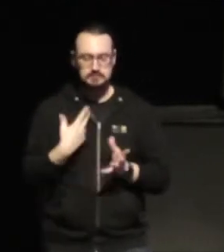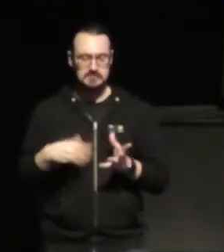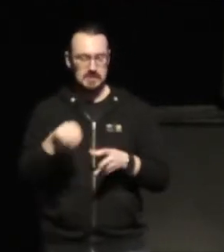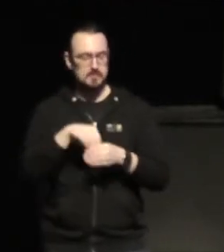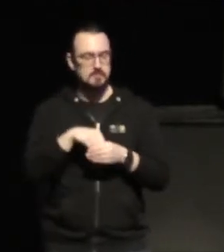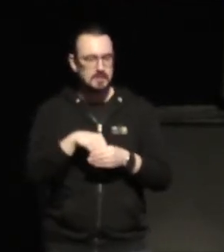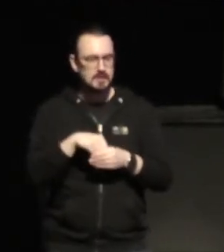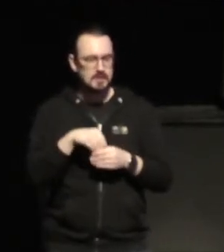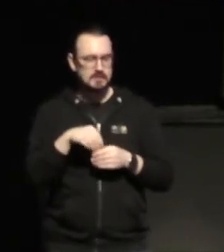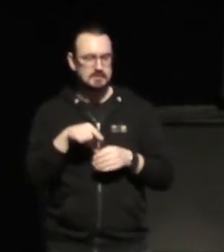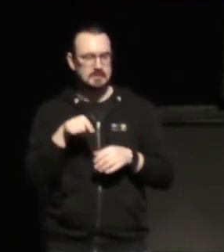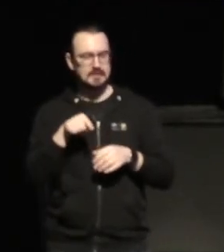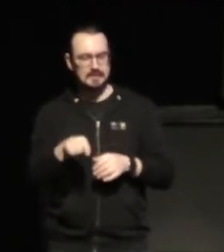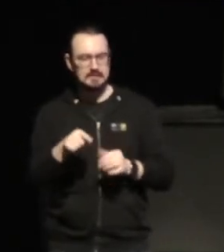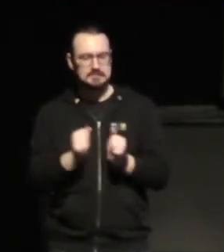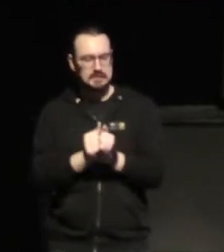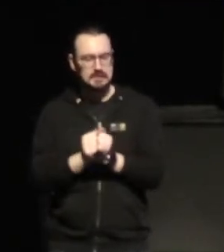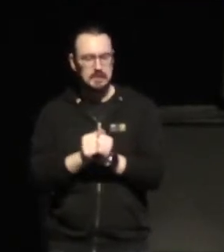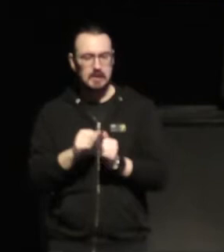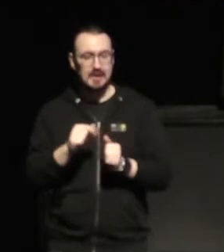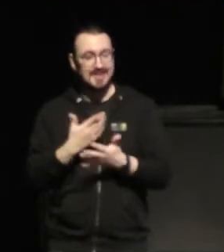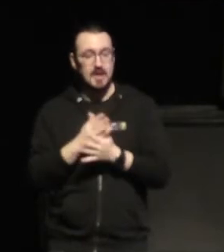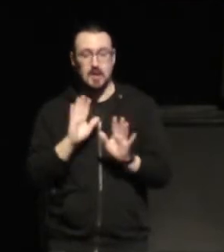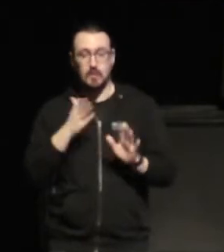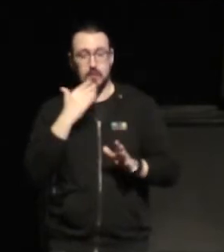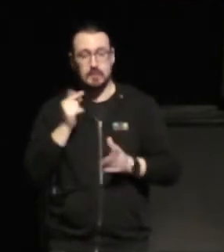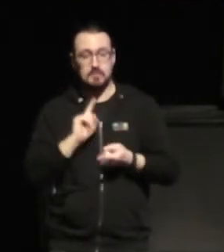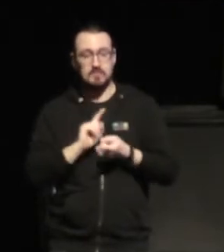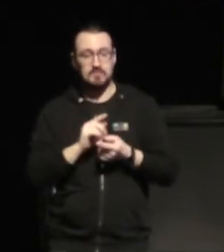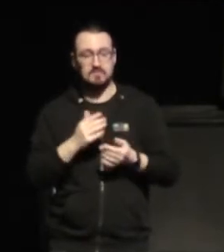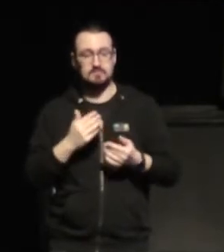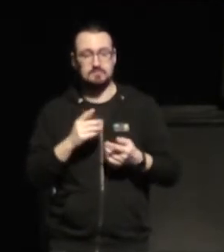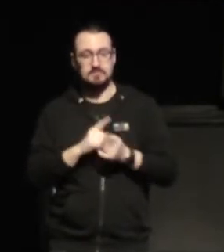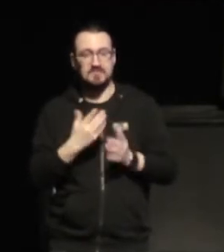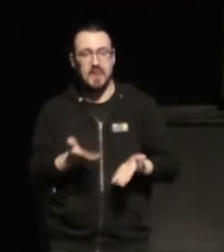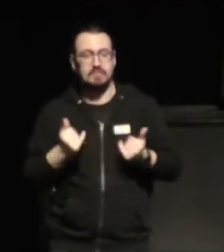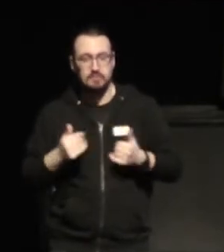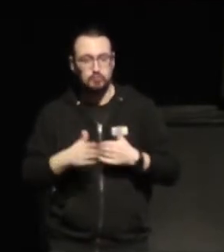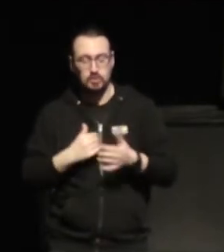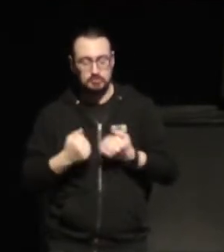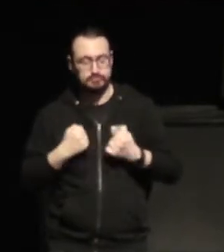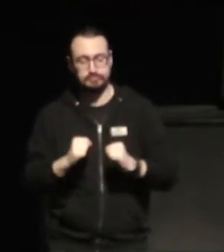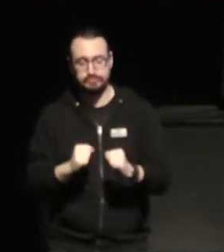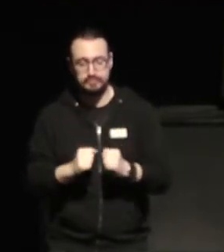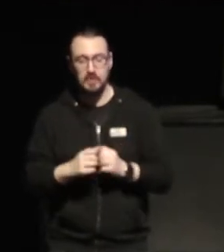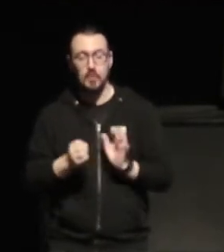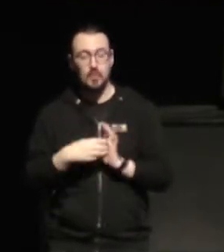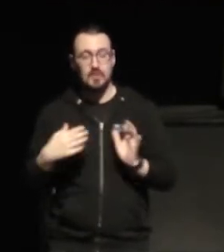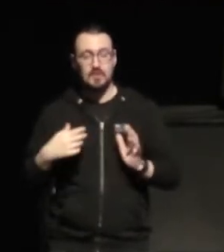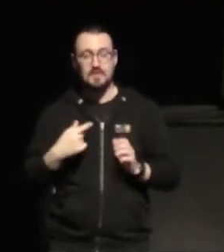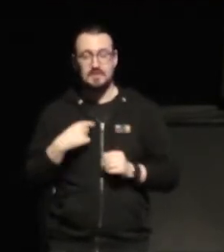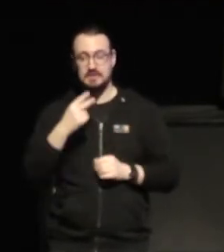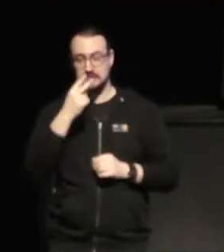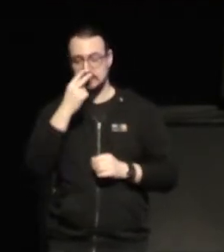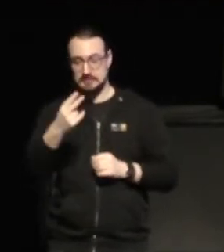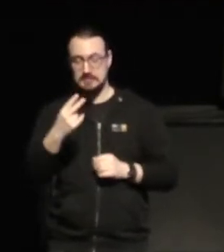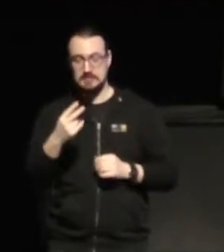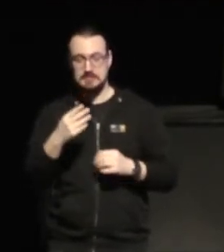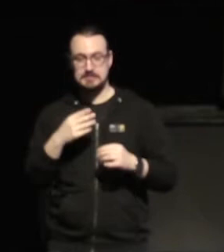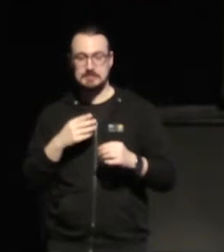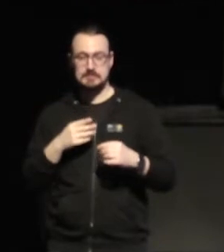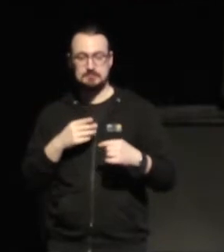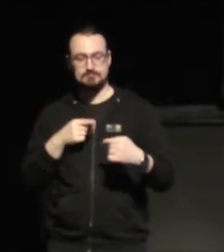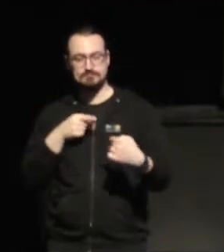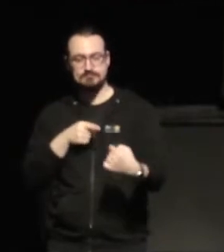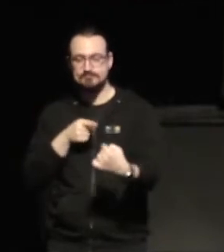Implementing this approach is not easy. It's not being easy, because we are facing